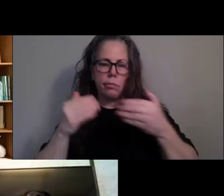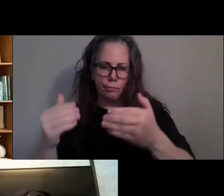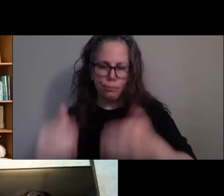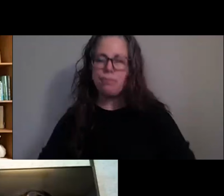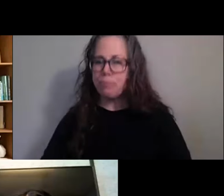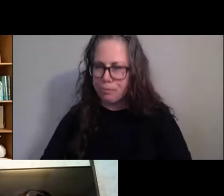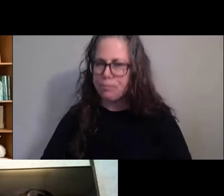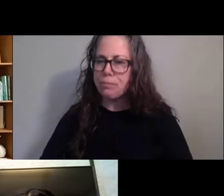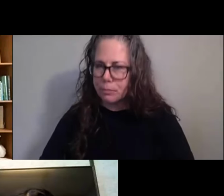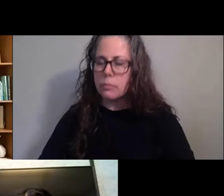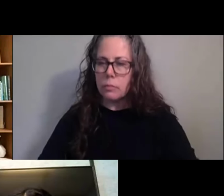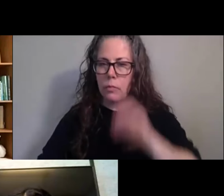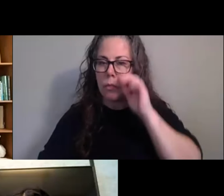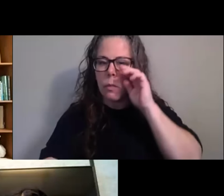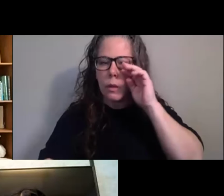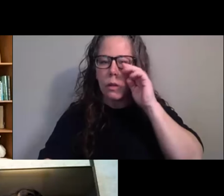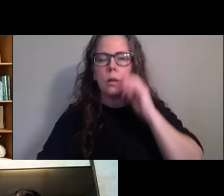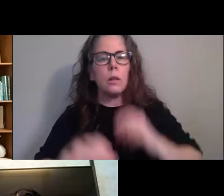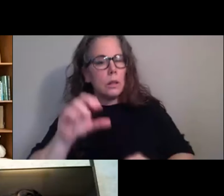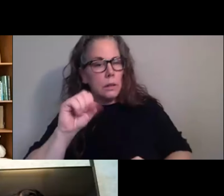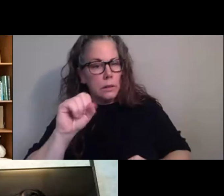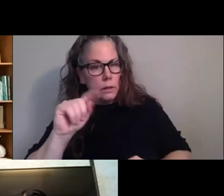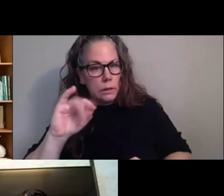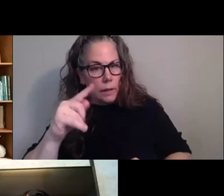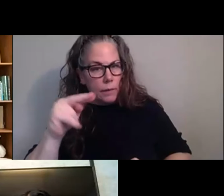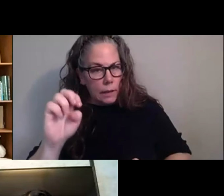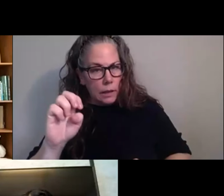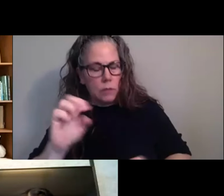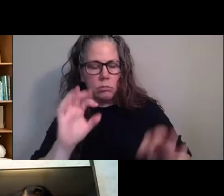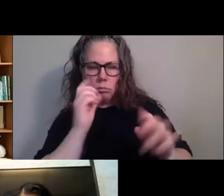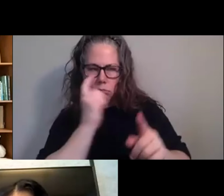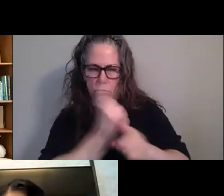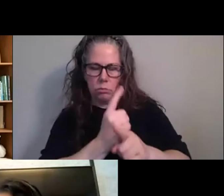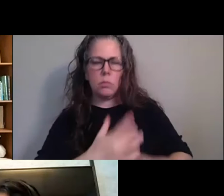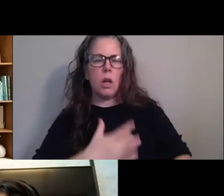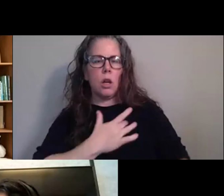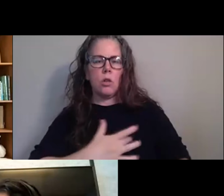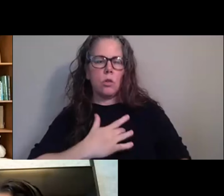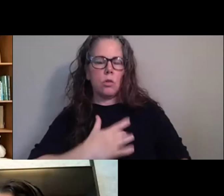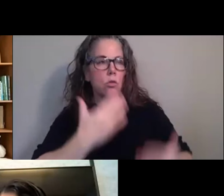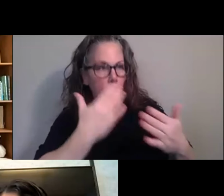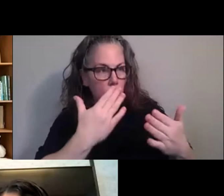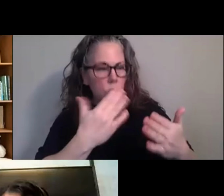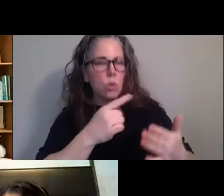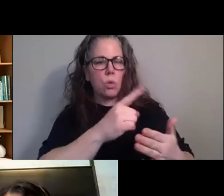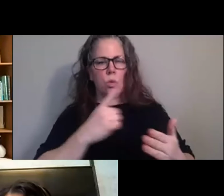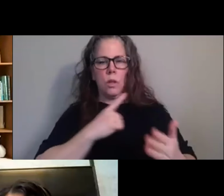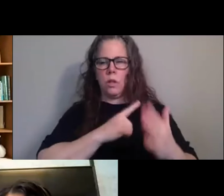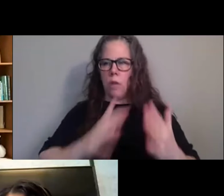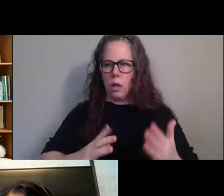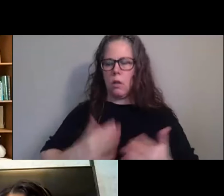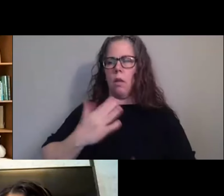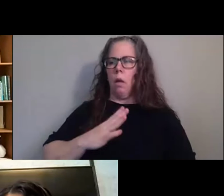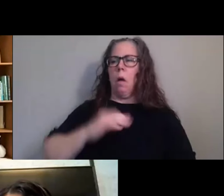Thank you. And I completely agree. Gratitude goes a long way. So our legislators who kind of use their political